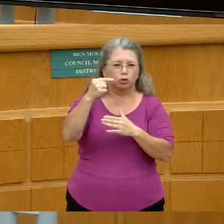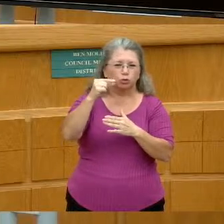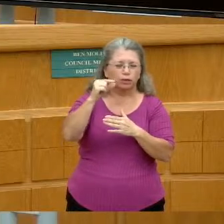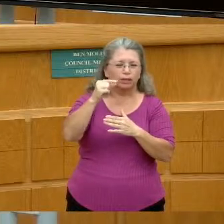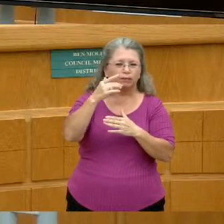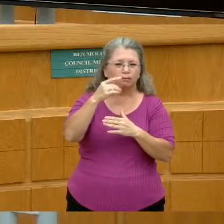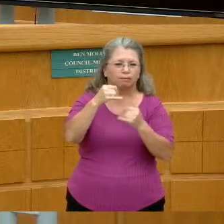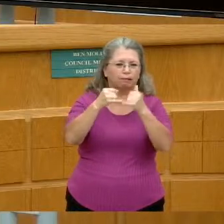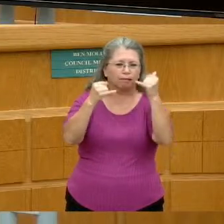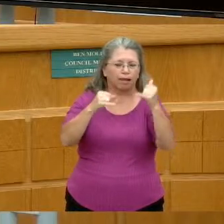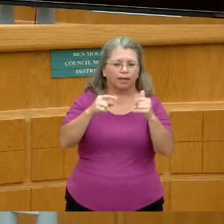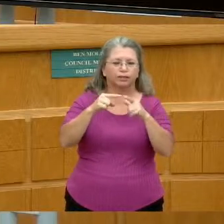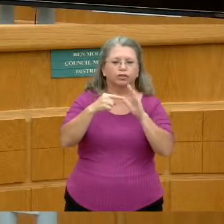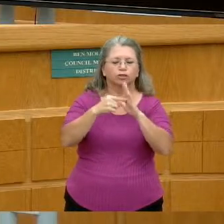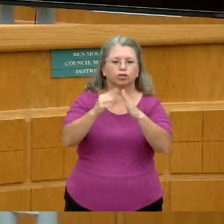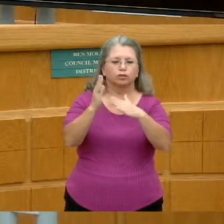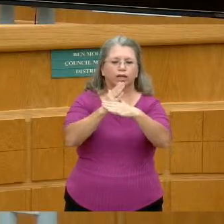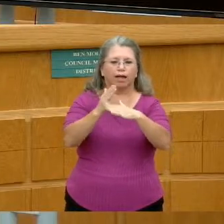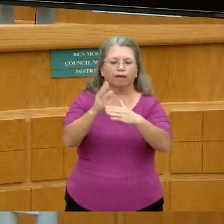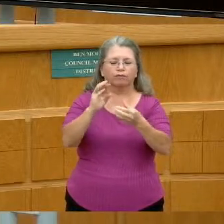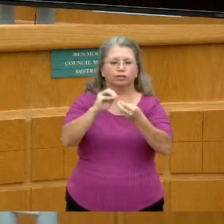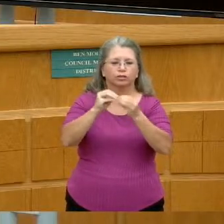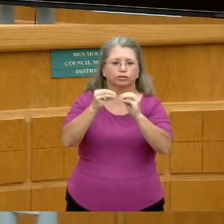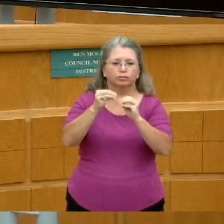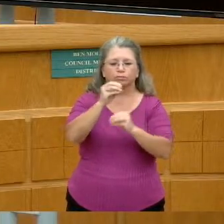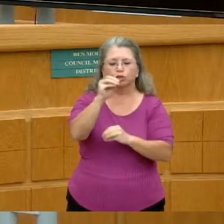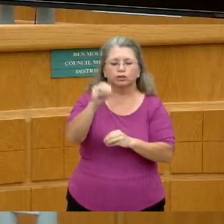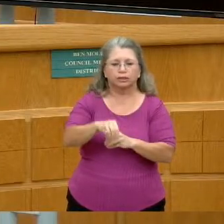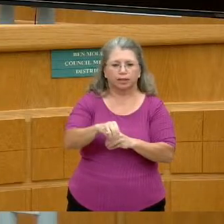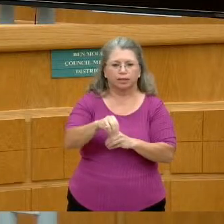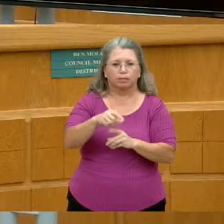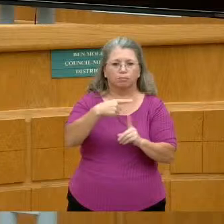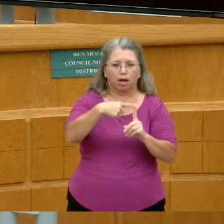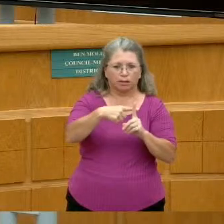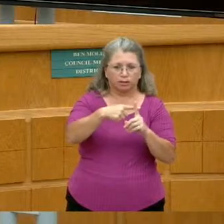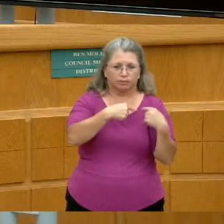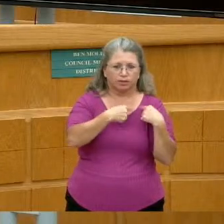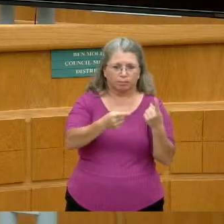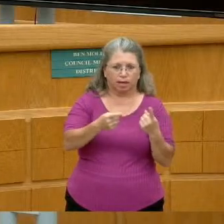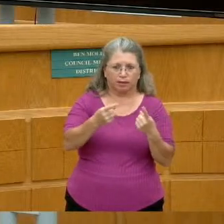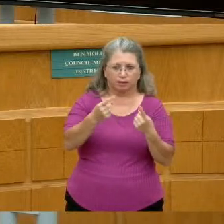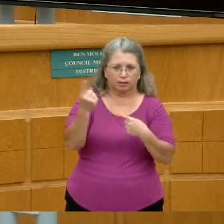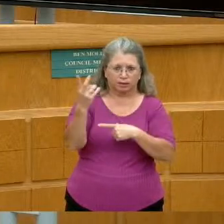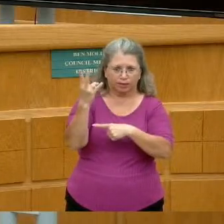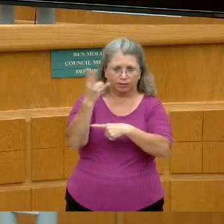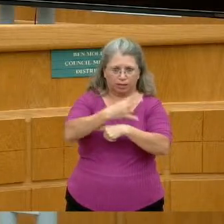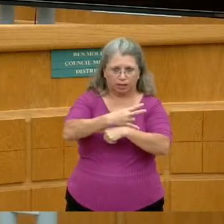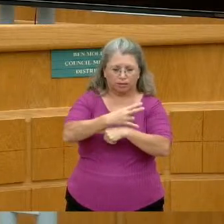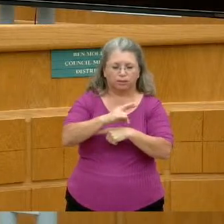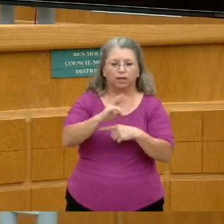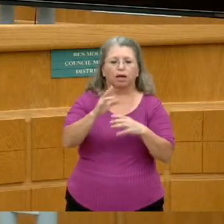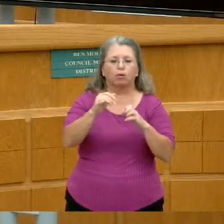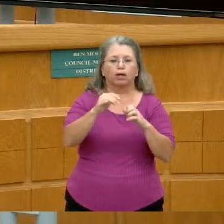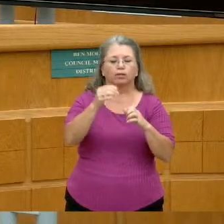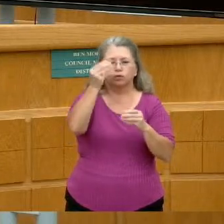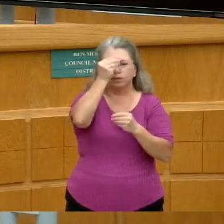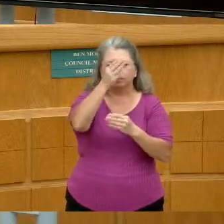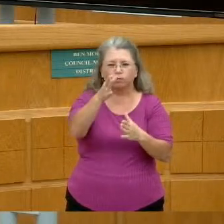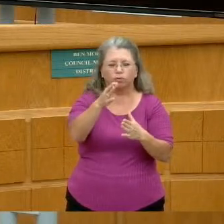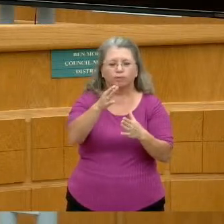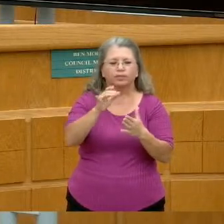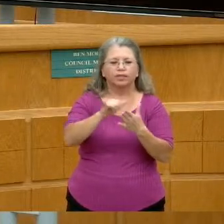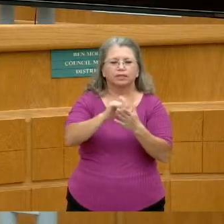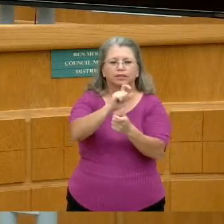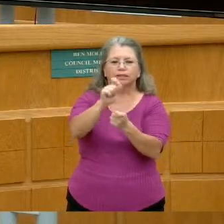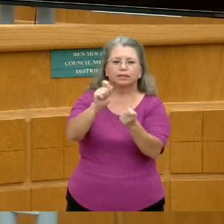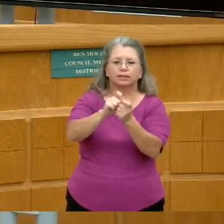average number of % positives over the last 7 days. First, I want to inform everybody that this is exactly the